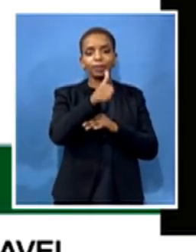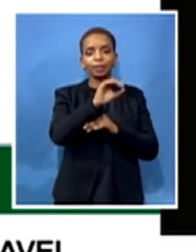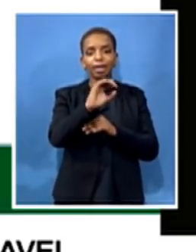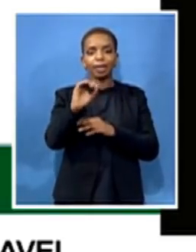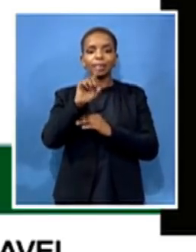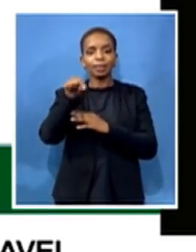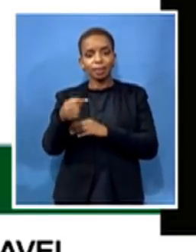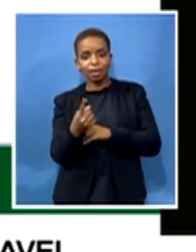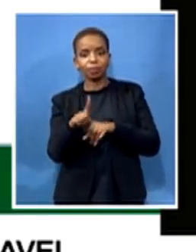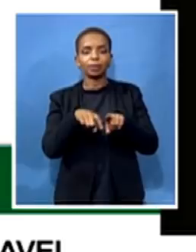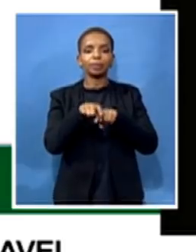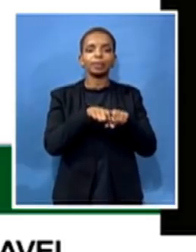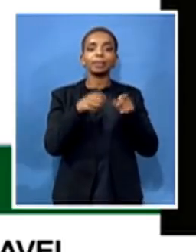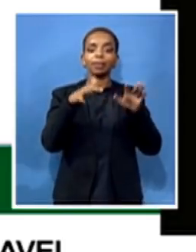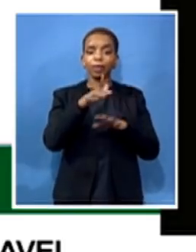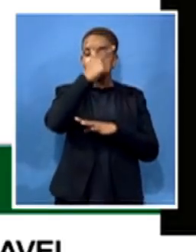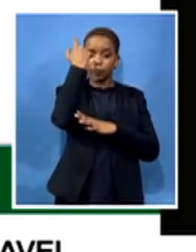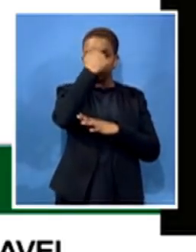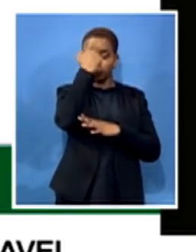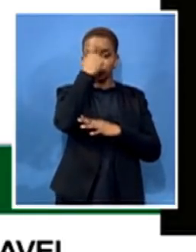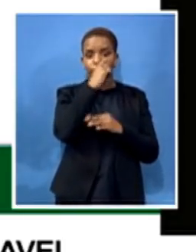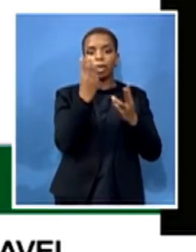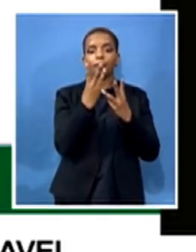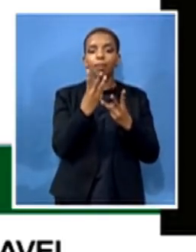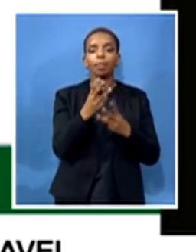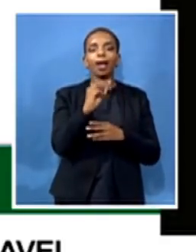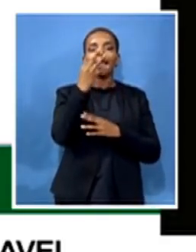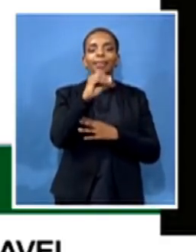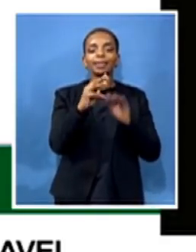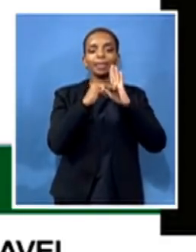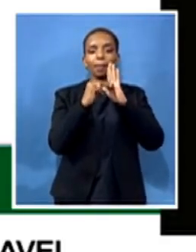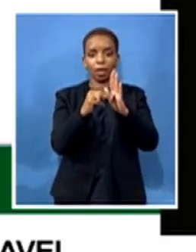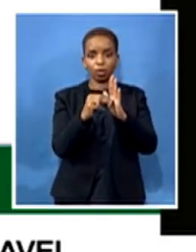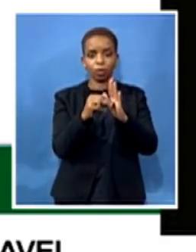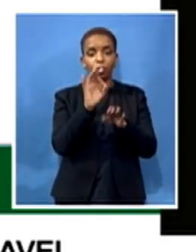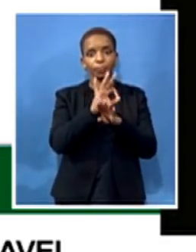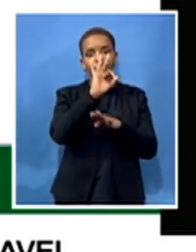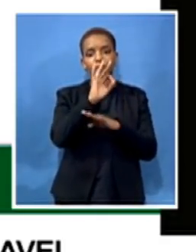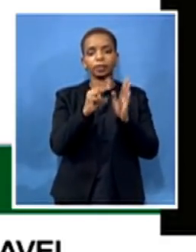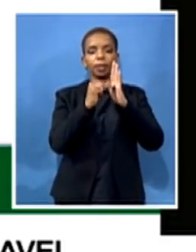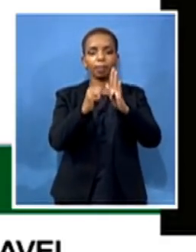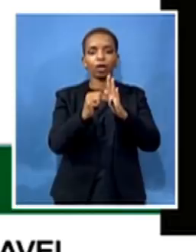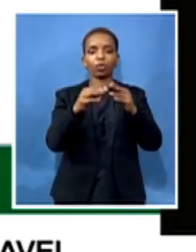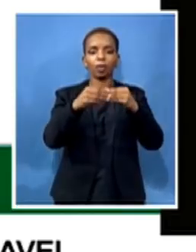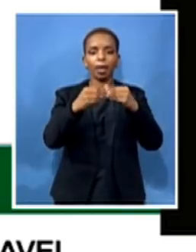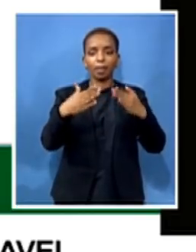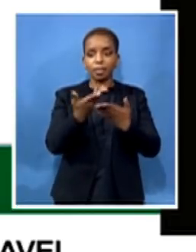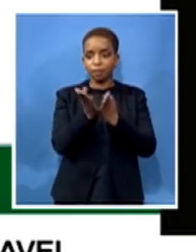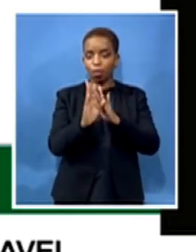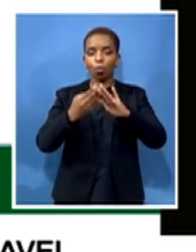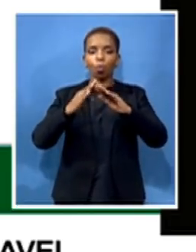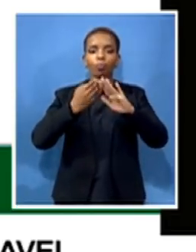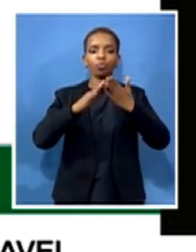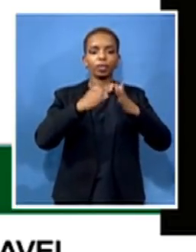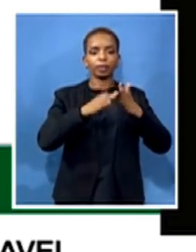community members and 13 million. And then, of course, we've been able to identify 44,000